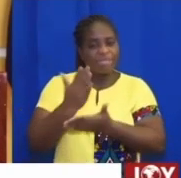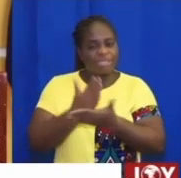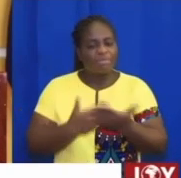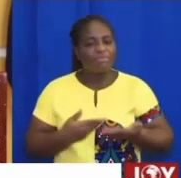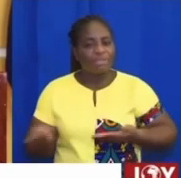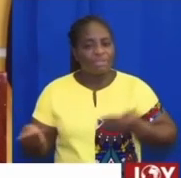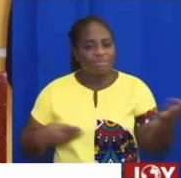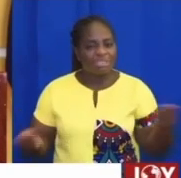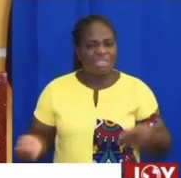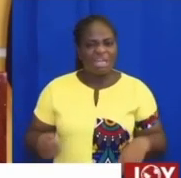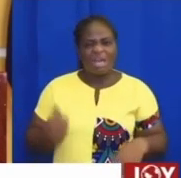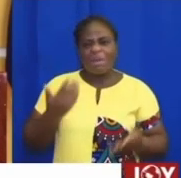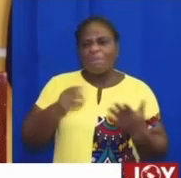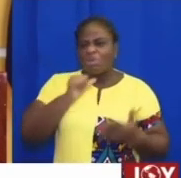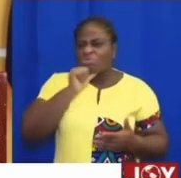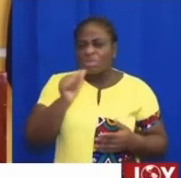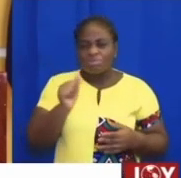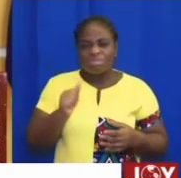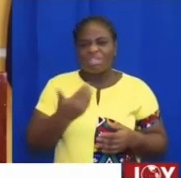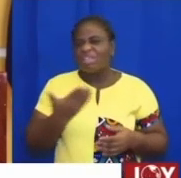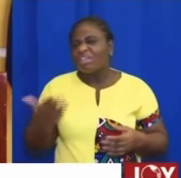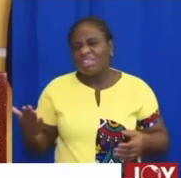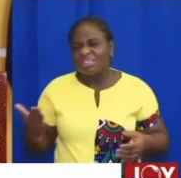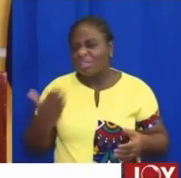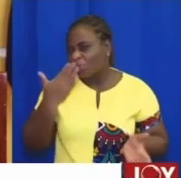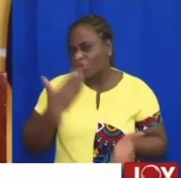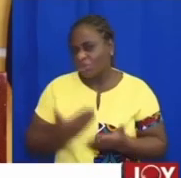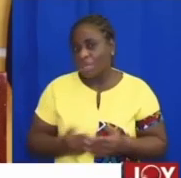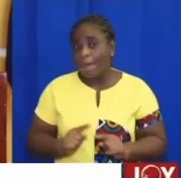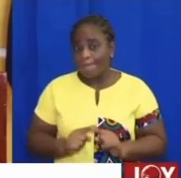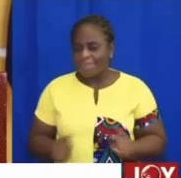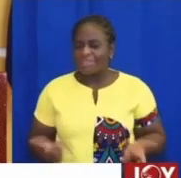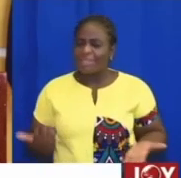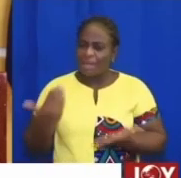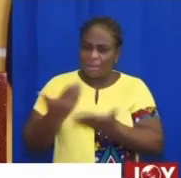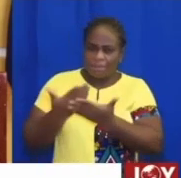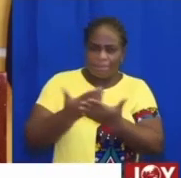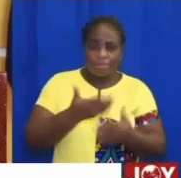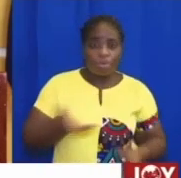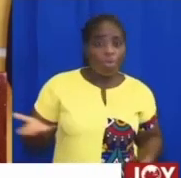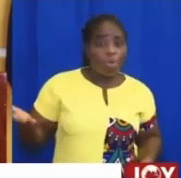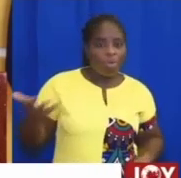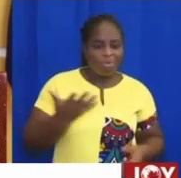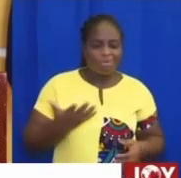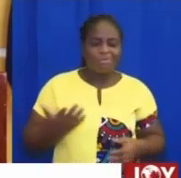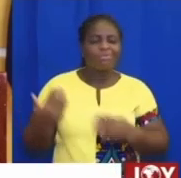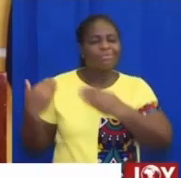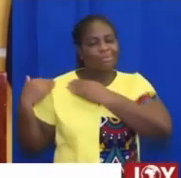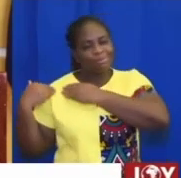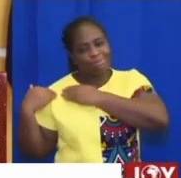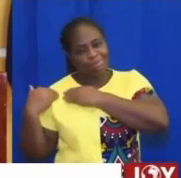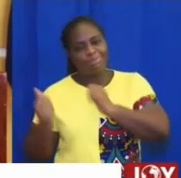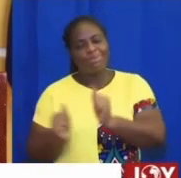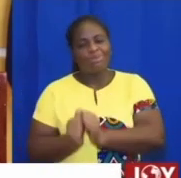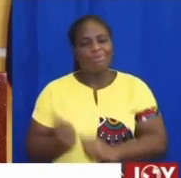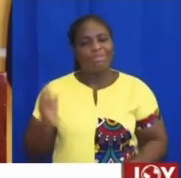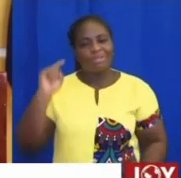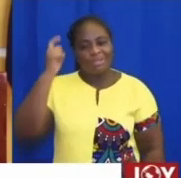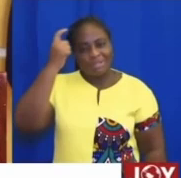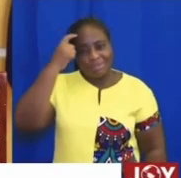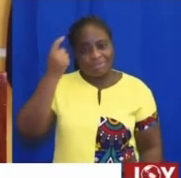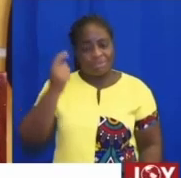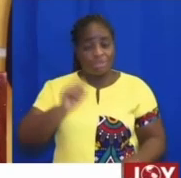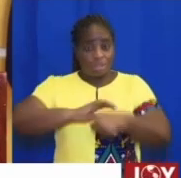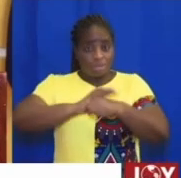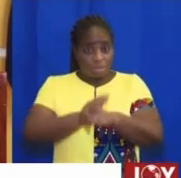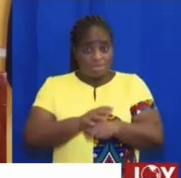holes might not be the most popular tax, but I entreat all of you to bear with us. The